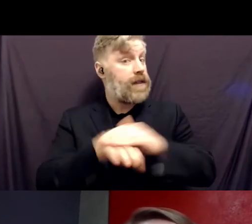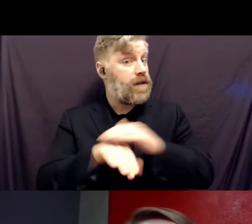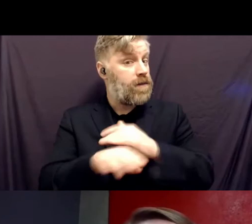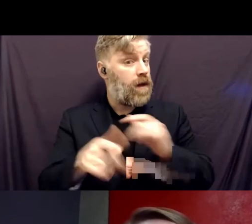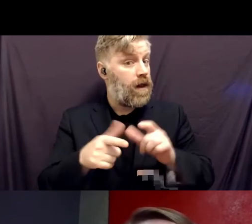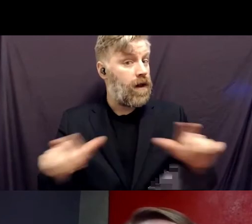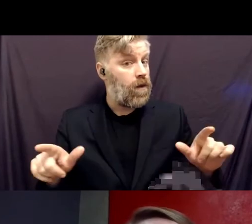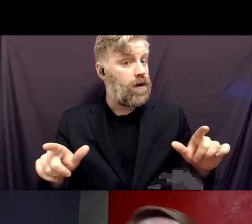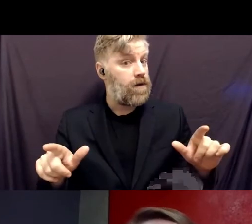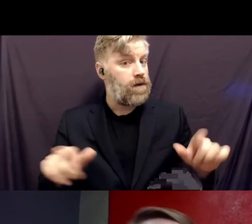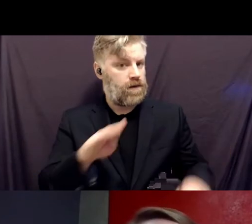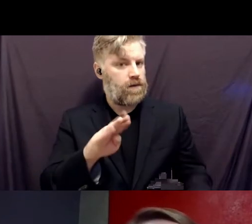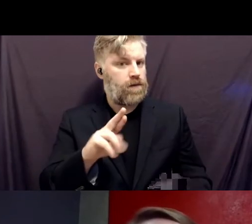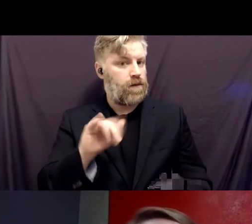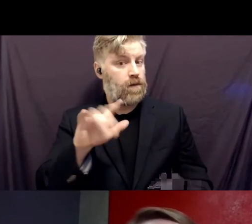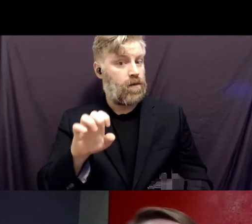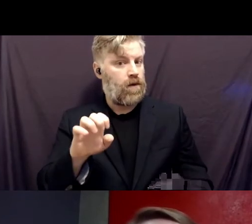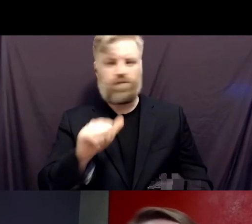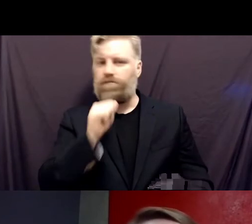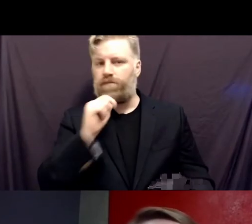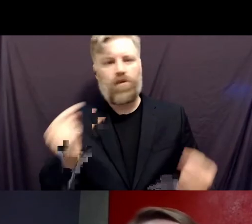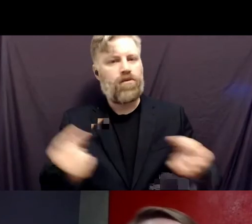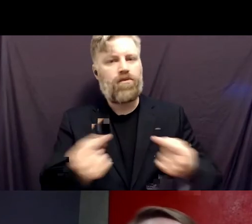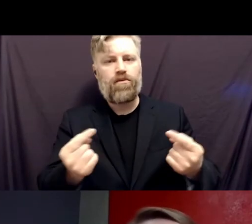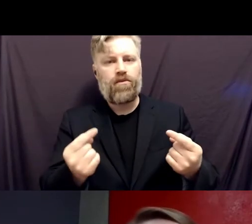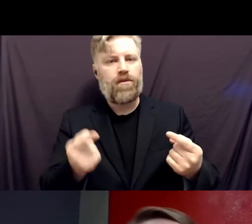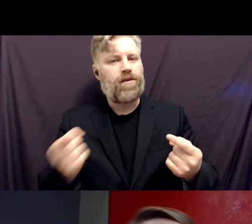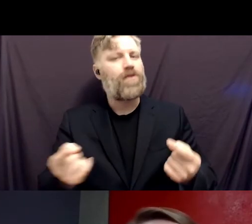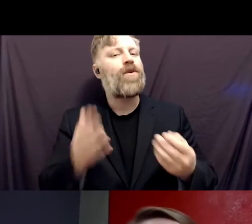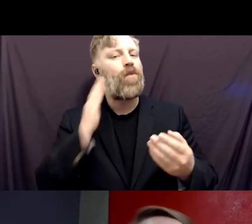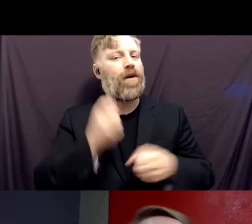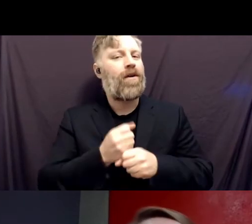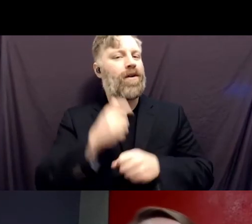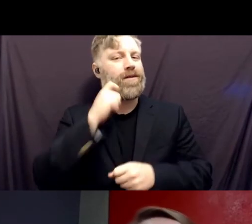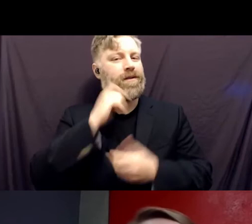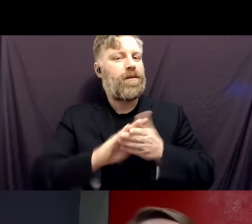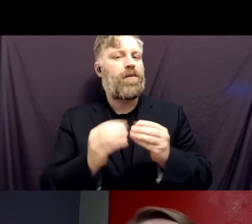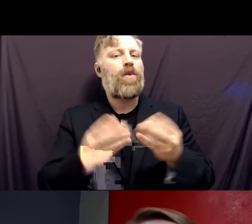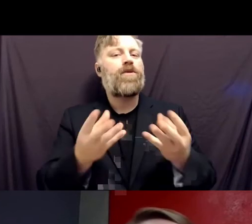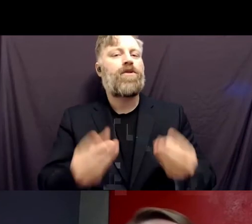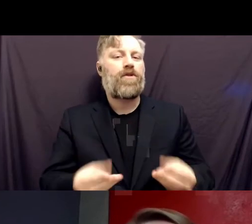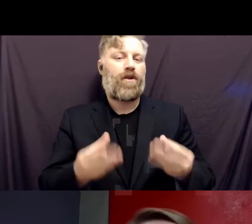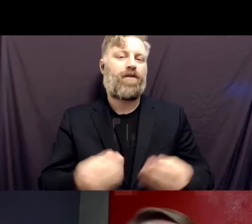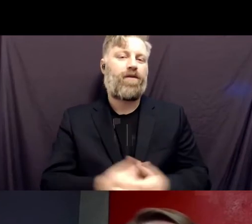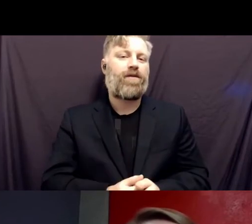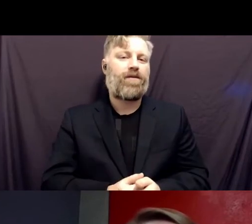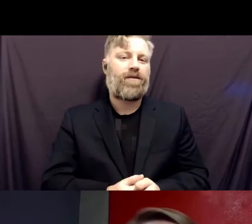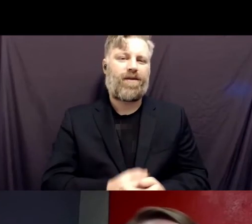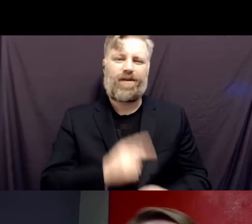language, Braille, doesn't hurt, but soften your skin. And isn't that a